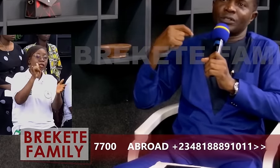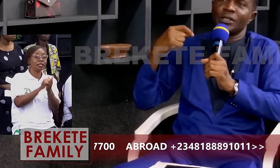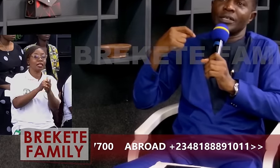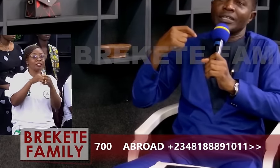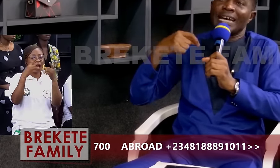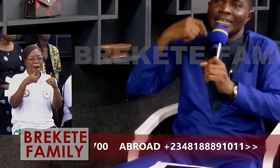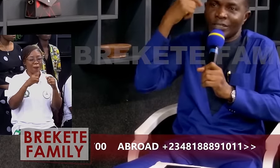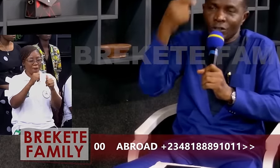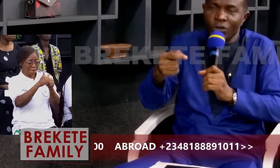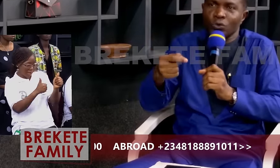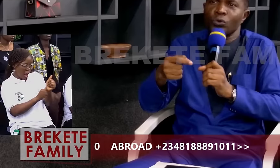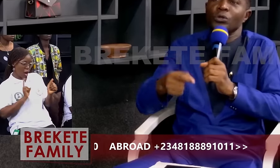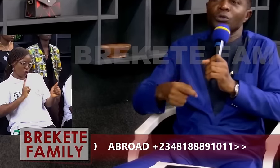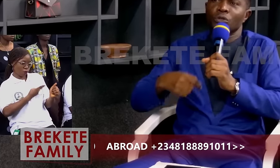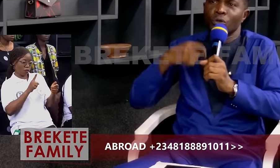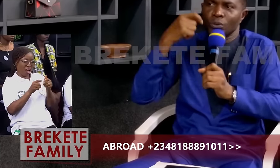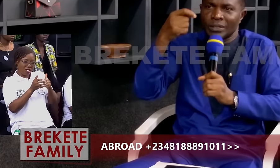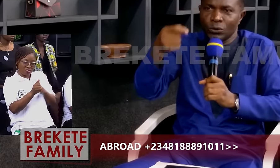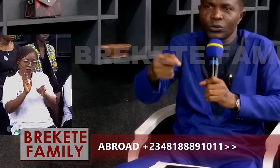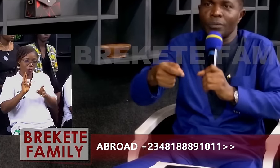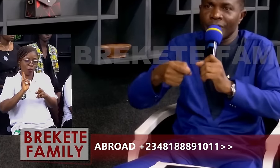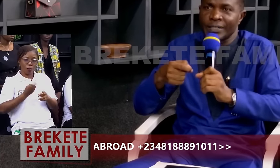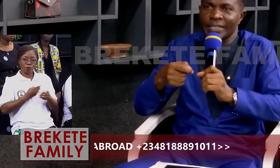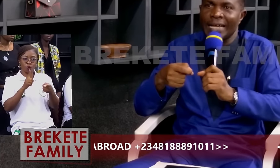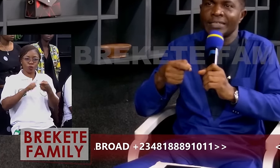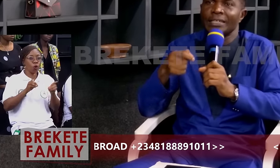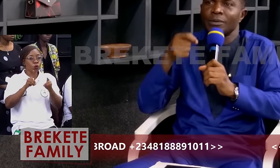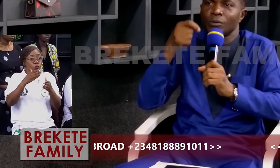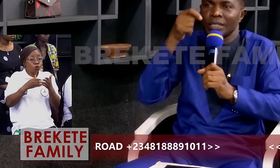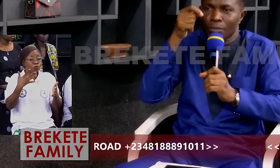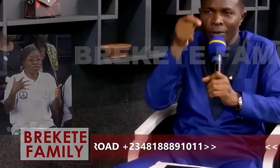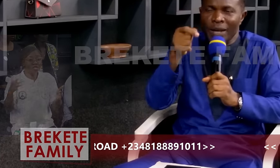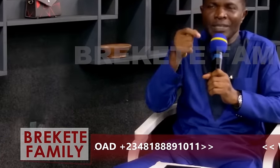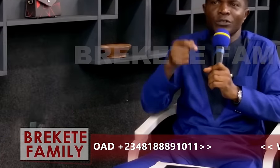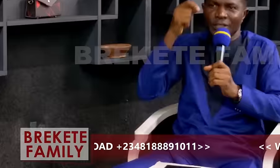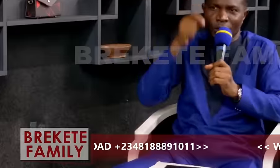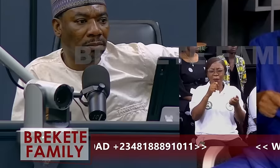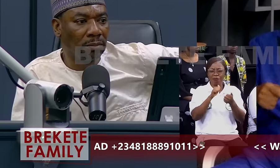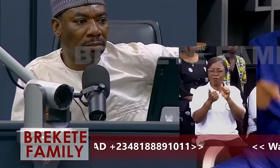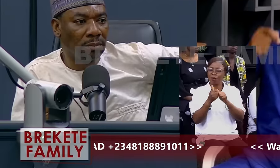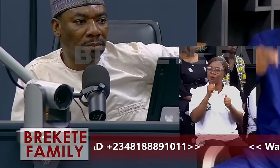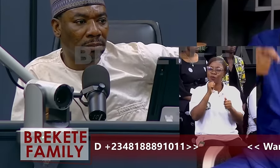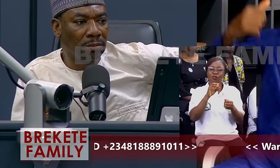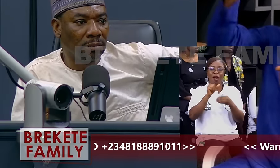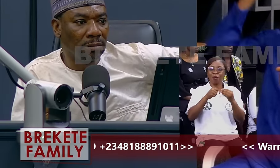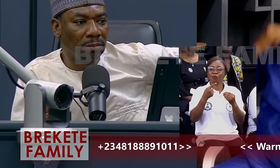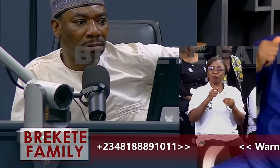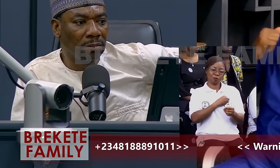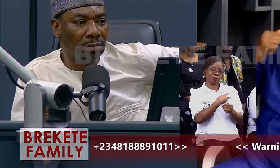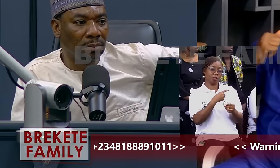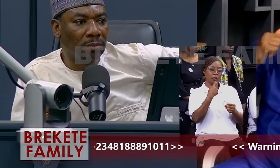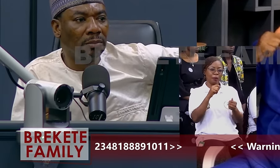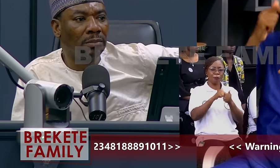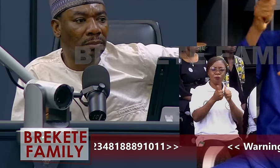us that leads us to, you know, do some things. And the problem is not the hospital. The problem is